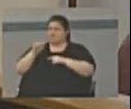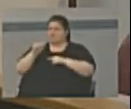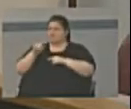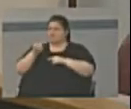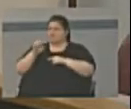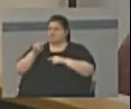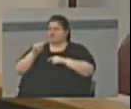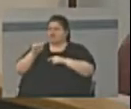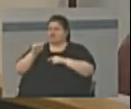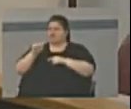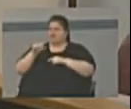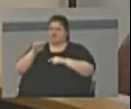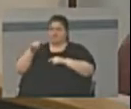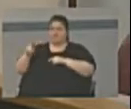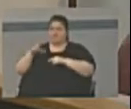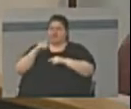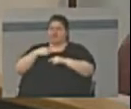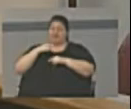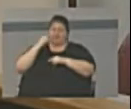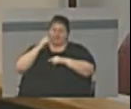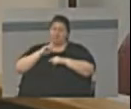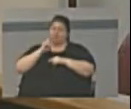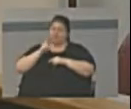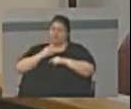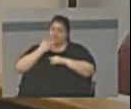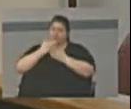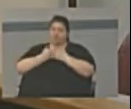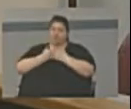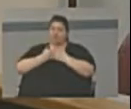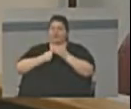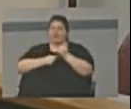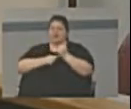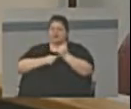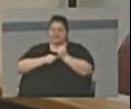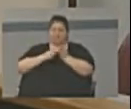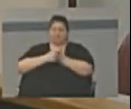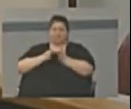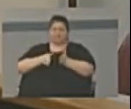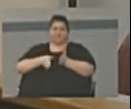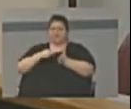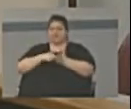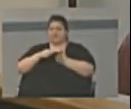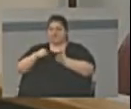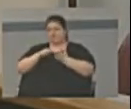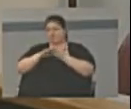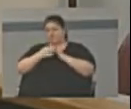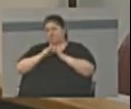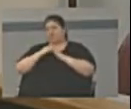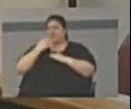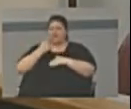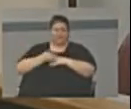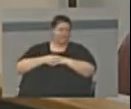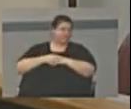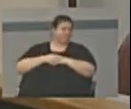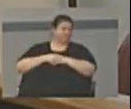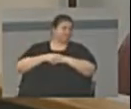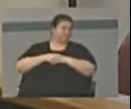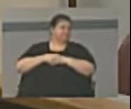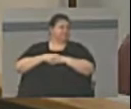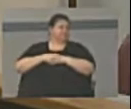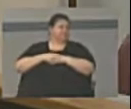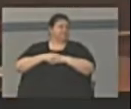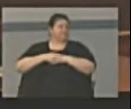Maryland, and I think he's really going to be a good asset to our community. So I recognize that. Thank you, Mr. President. Thank you, Mr. Ricks.